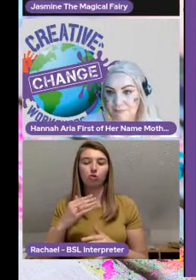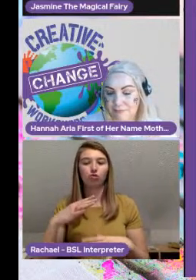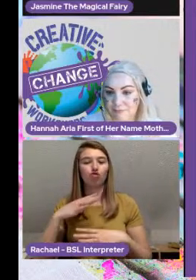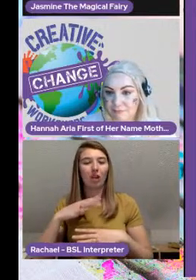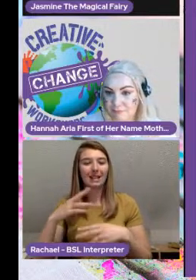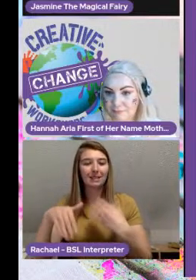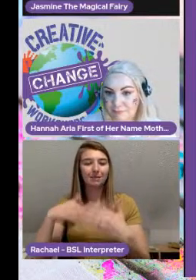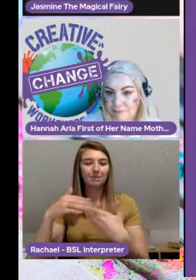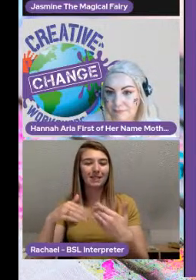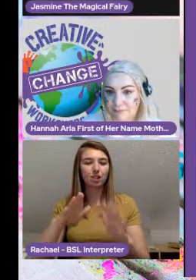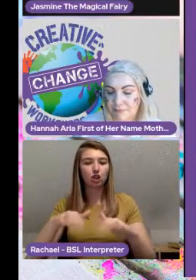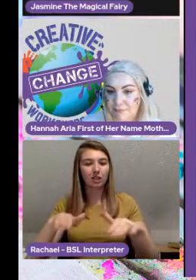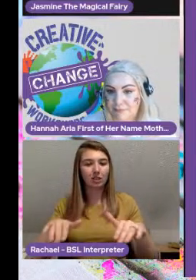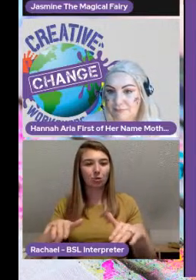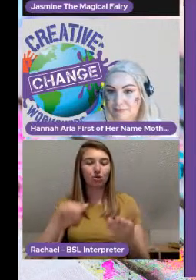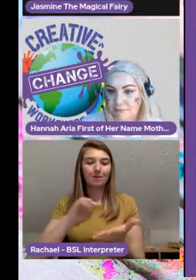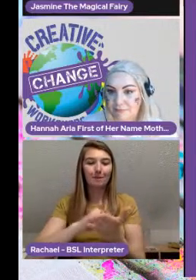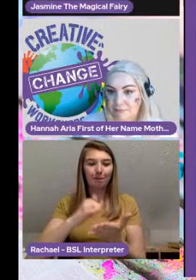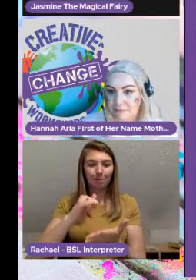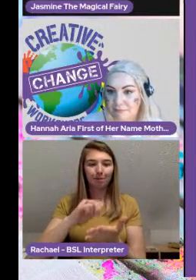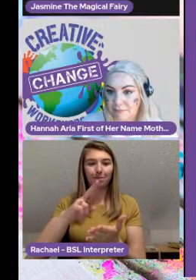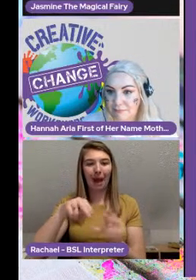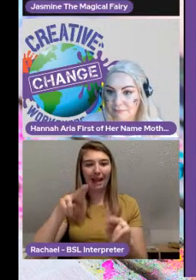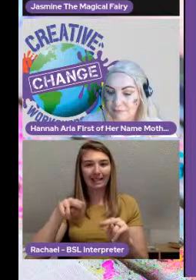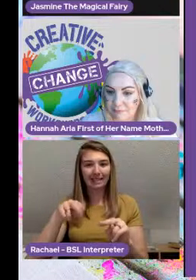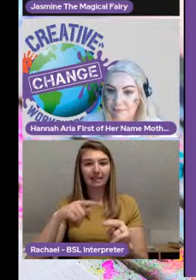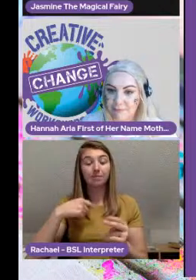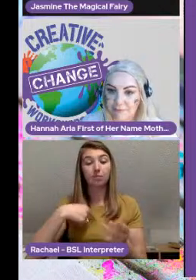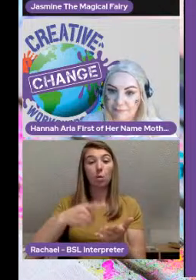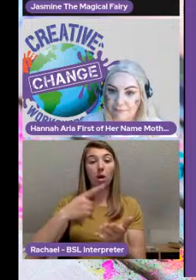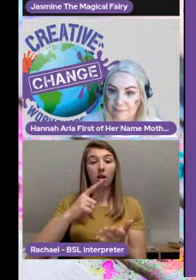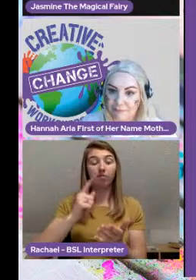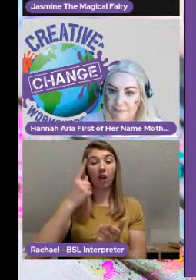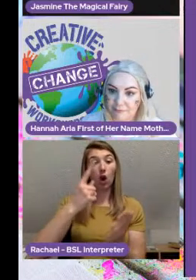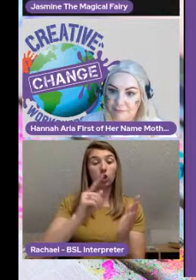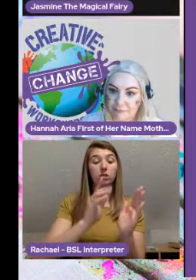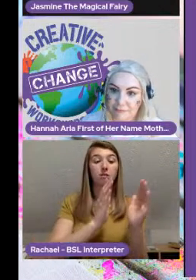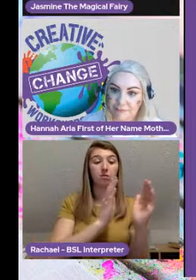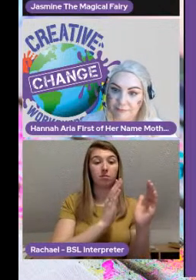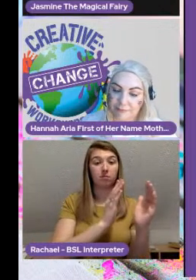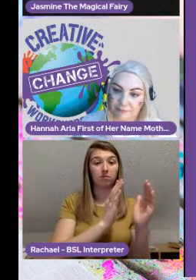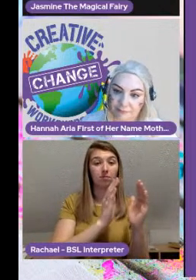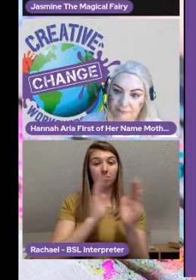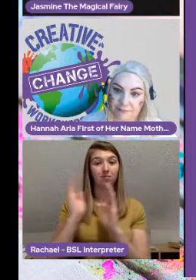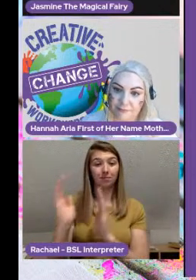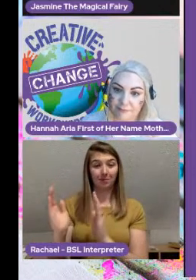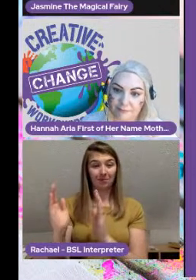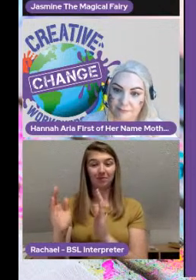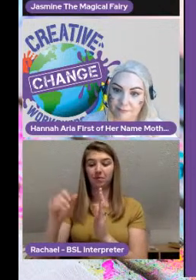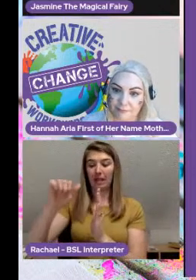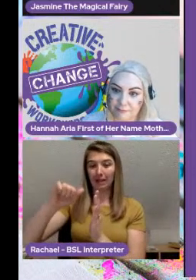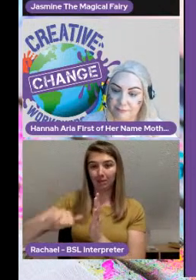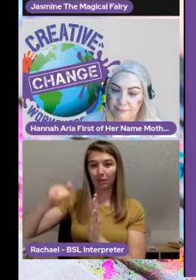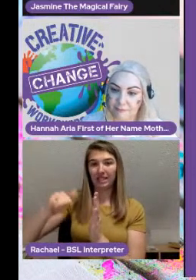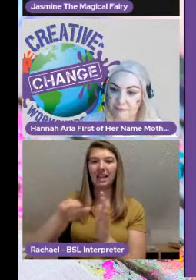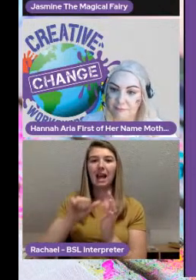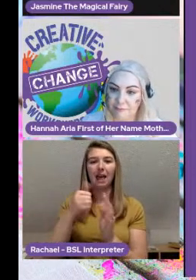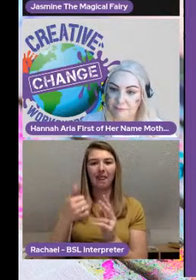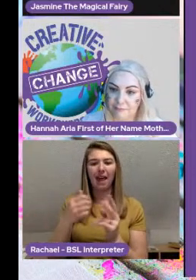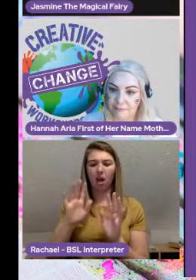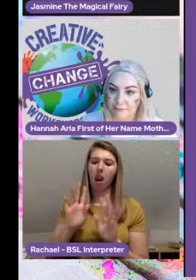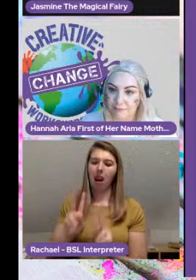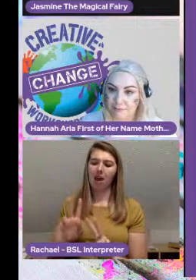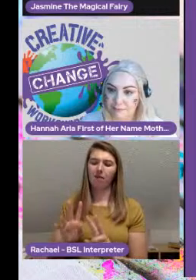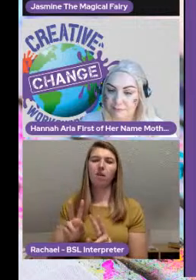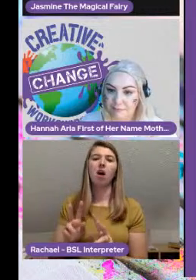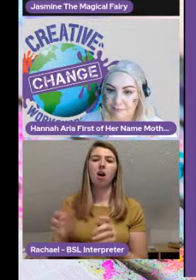the first print. And then seeing that there was an imprint left on the glass, I took the one on the right. I didn't manage to get one without fingerprints